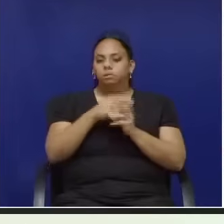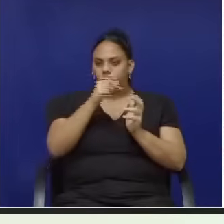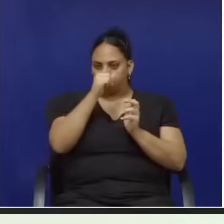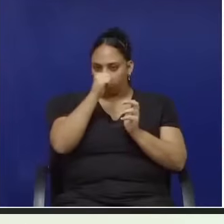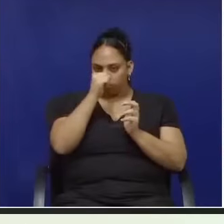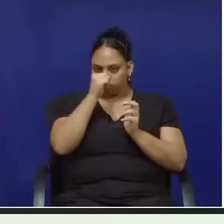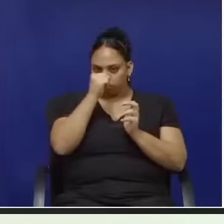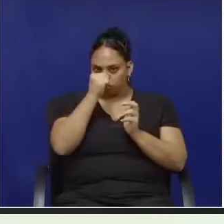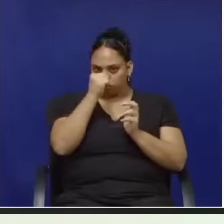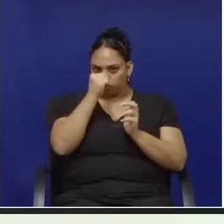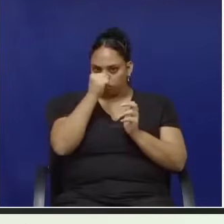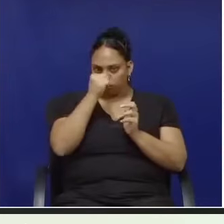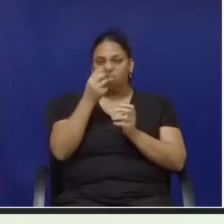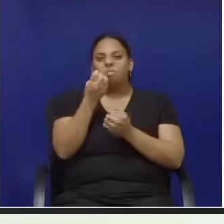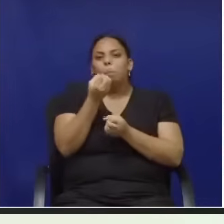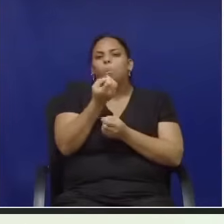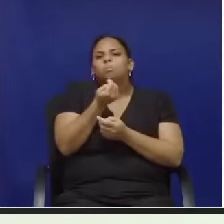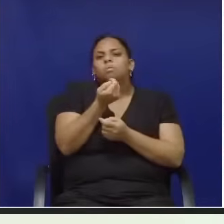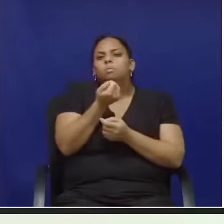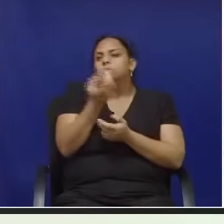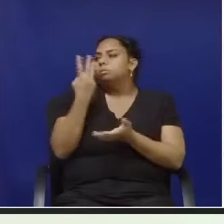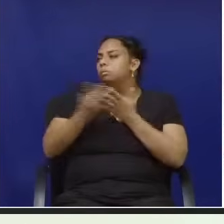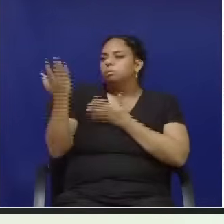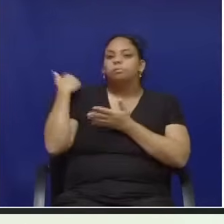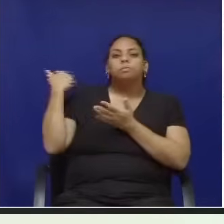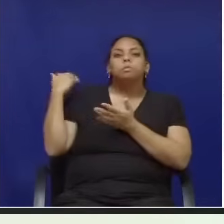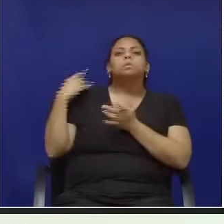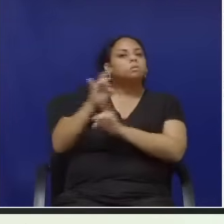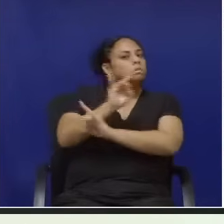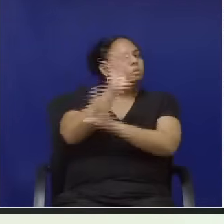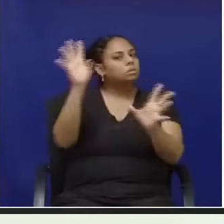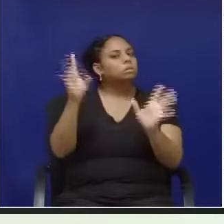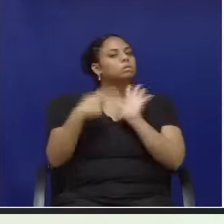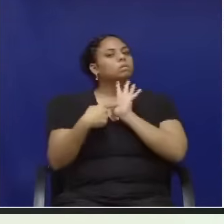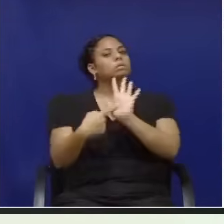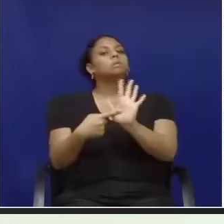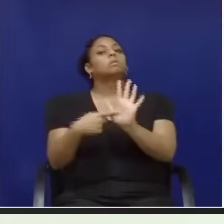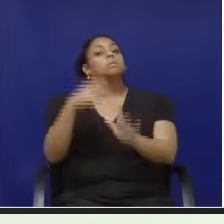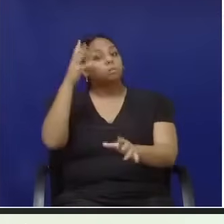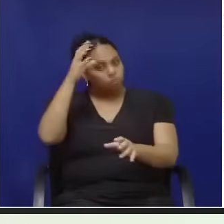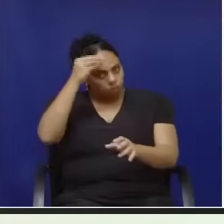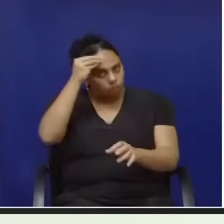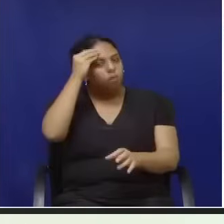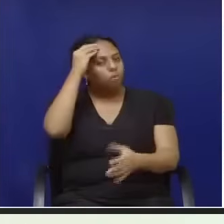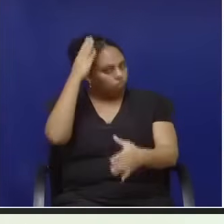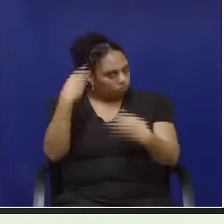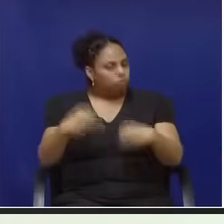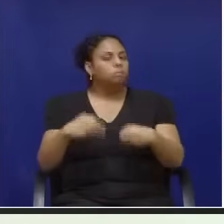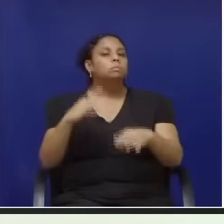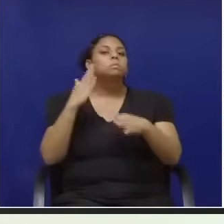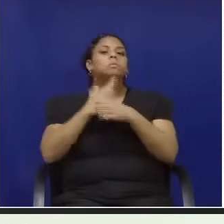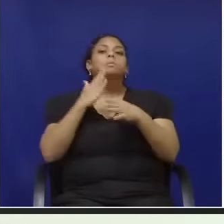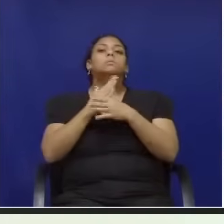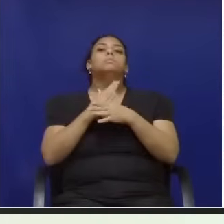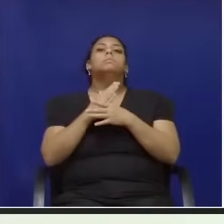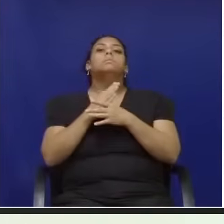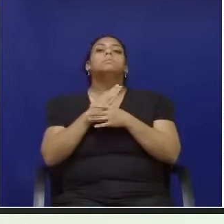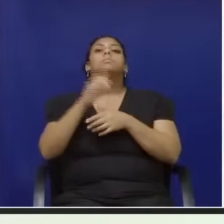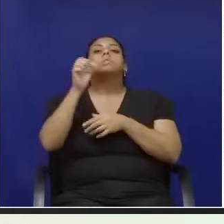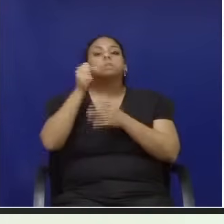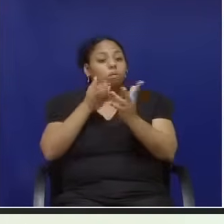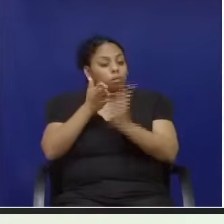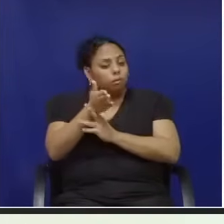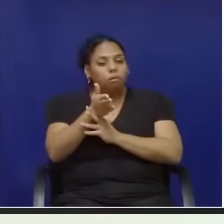few weeks, which clearly demonstrate that police are at work, despite the fact that we are going